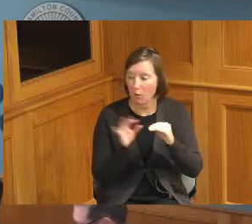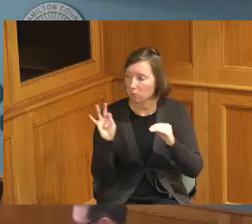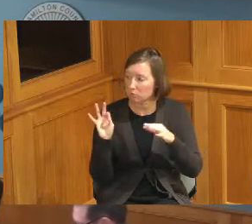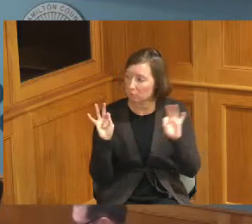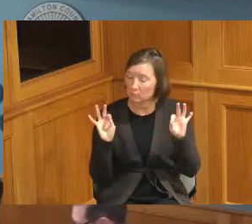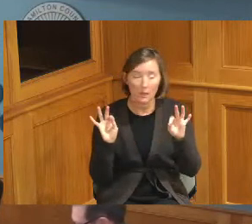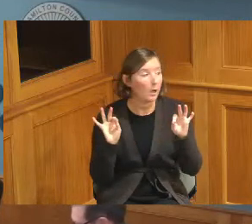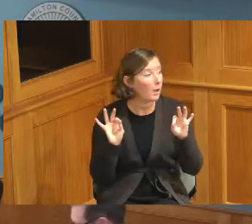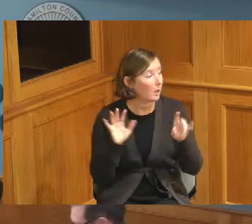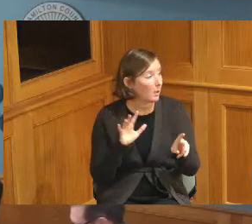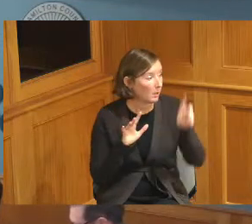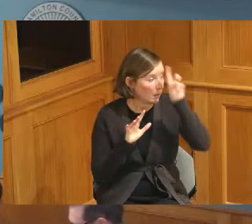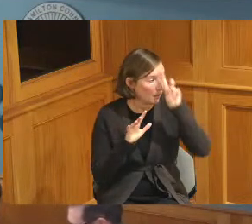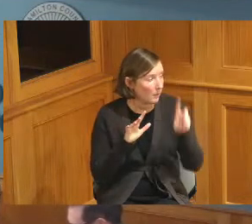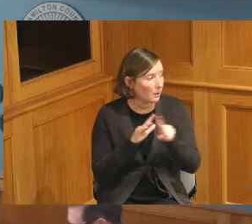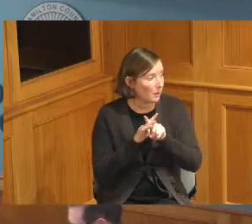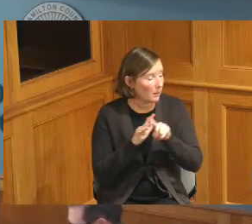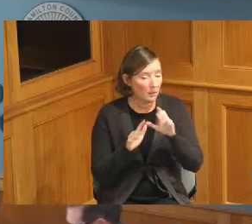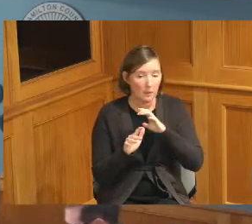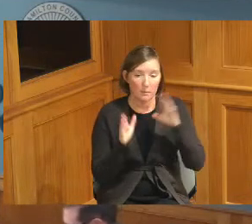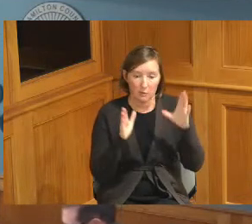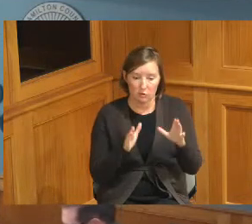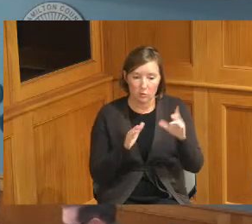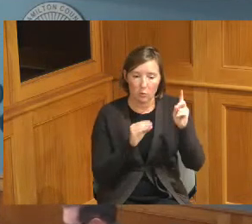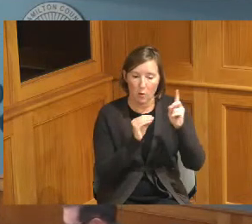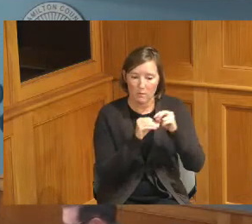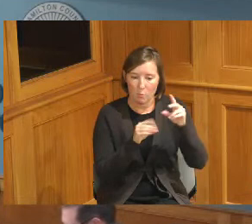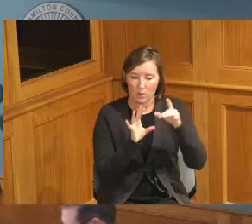I just had one additional comment. When we talk about